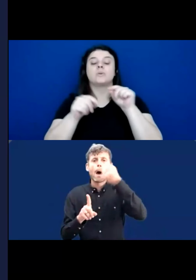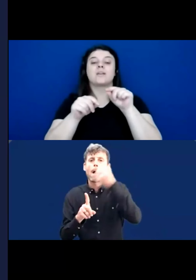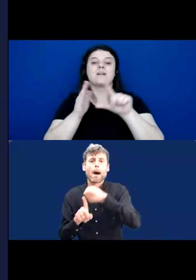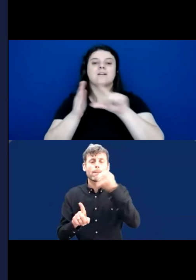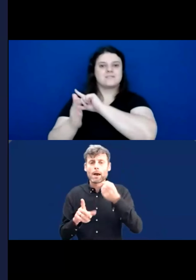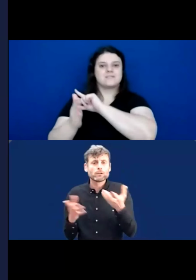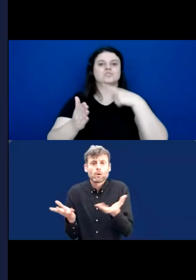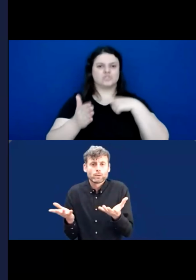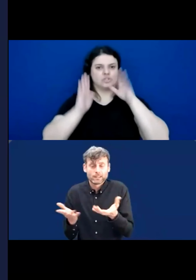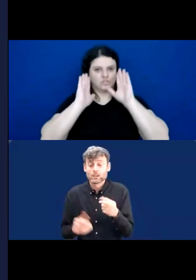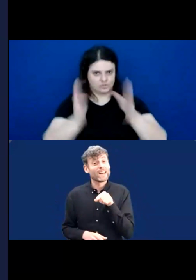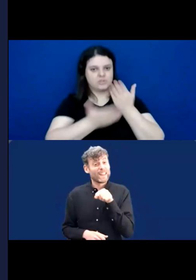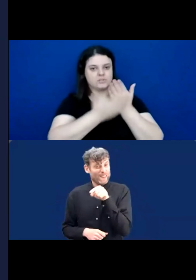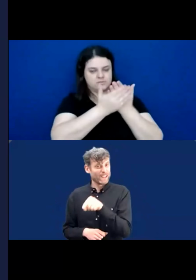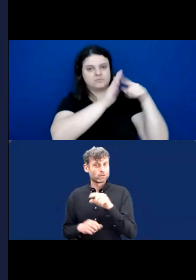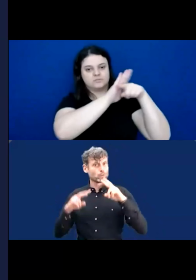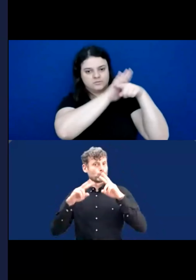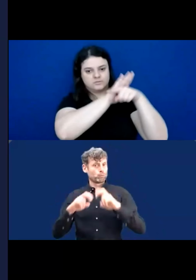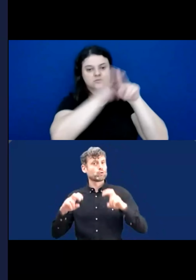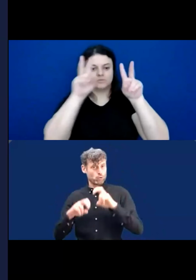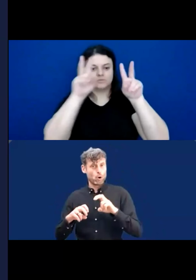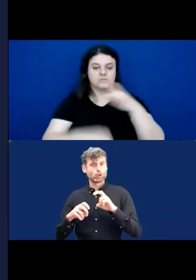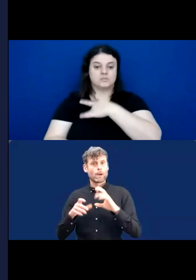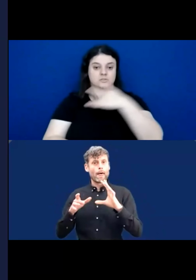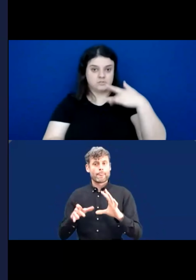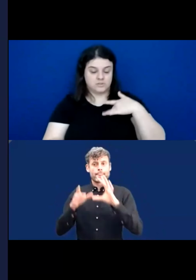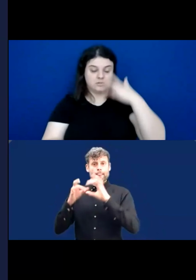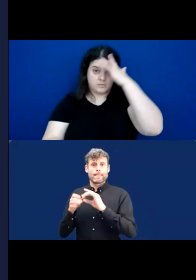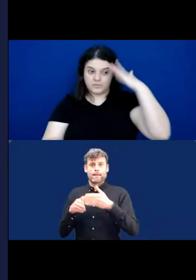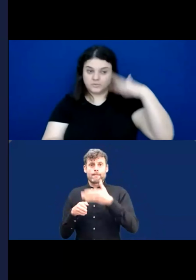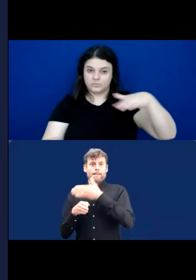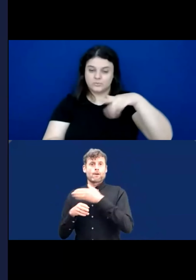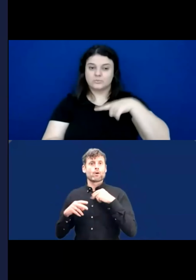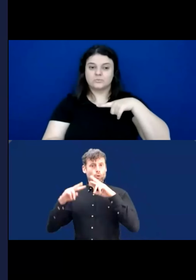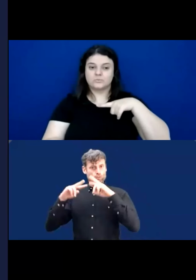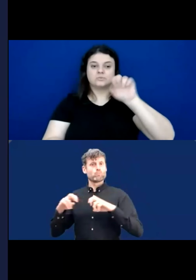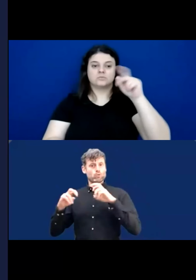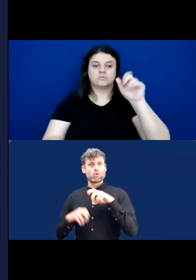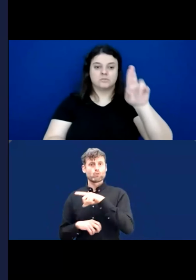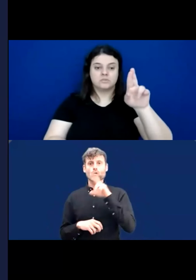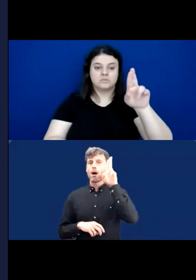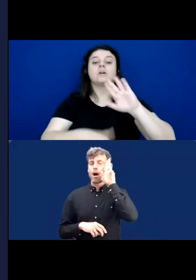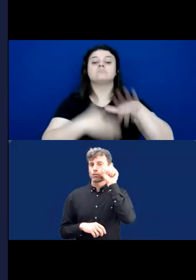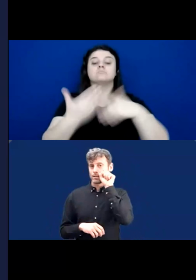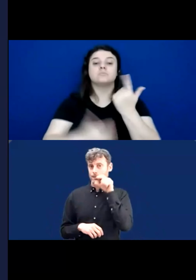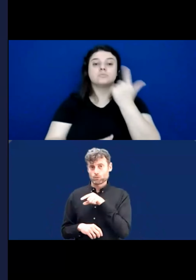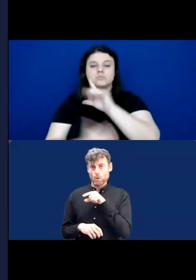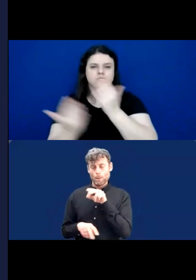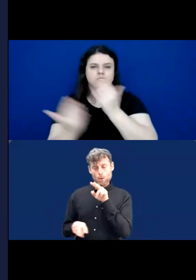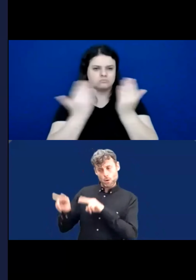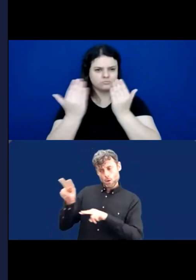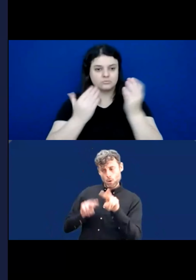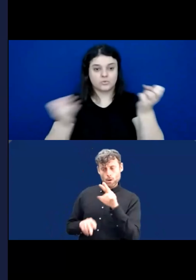have done about health and people with Usher syndrome, where we have compared health outcomes with